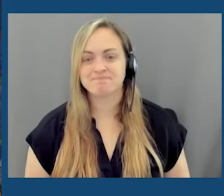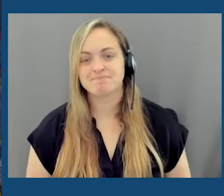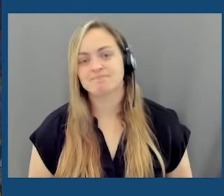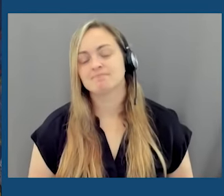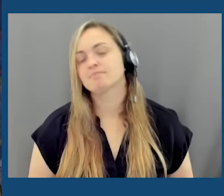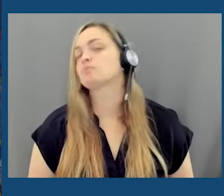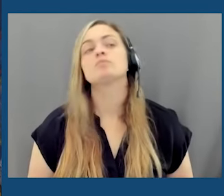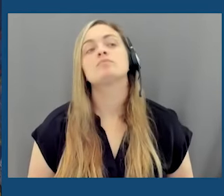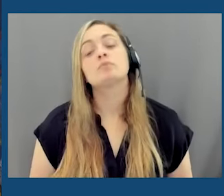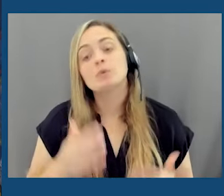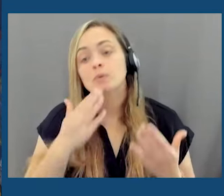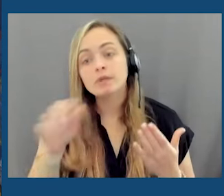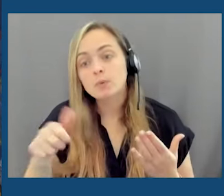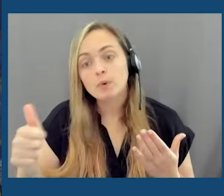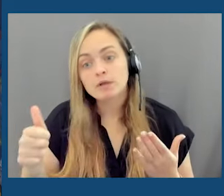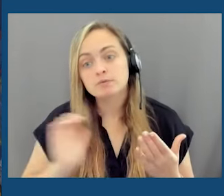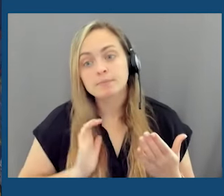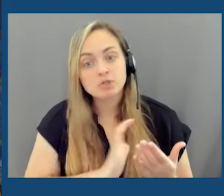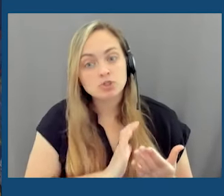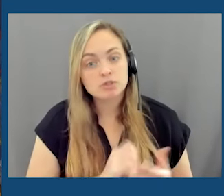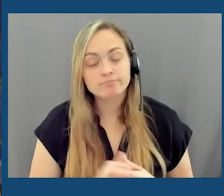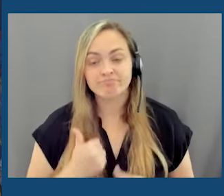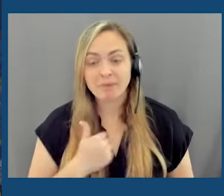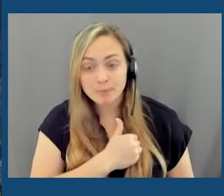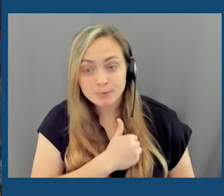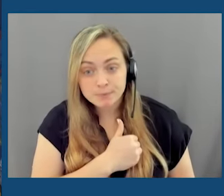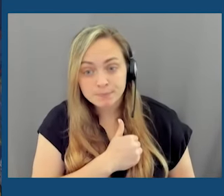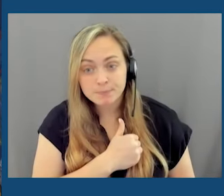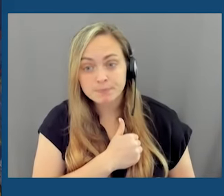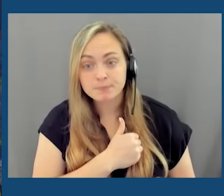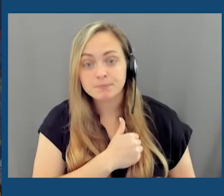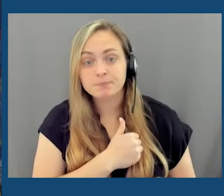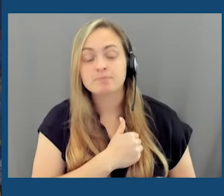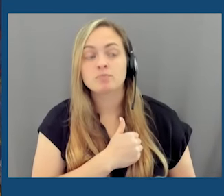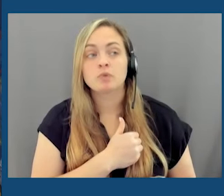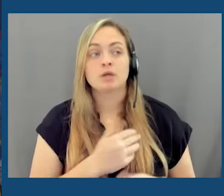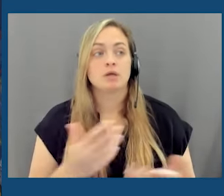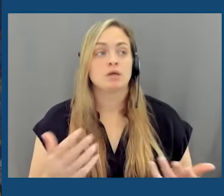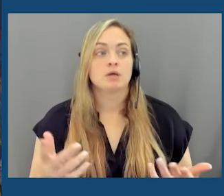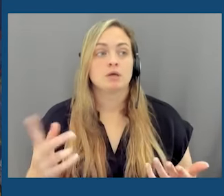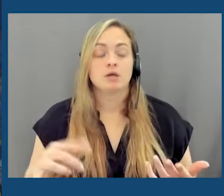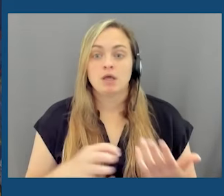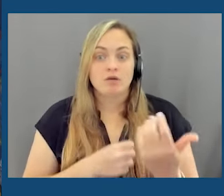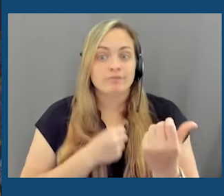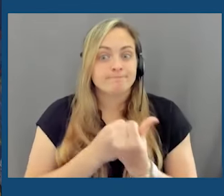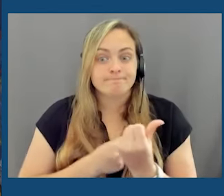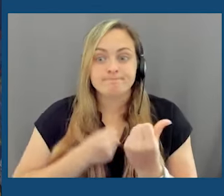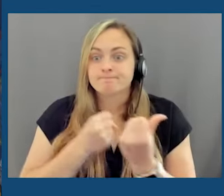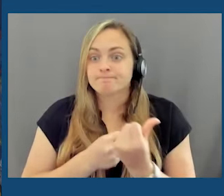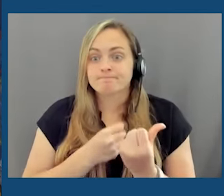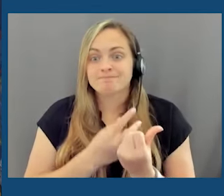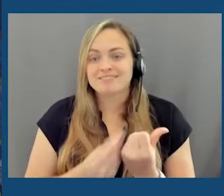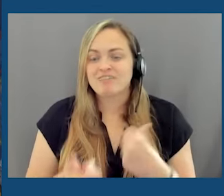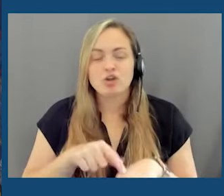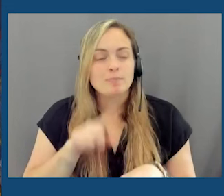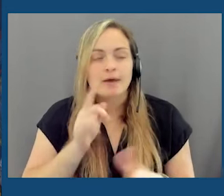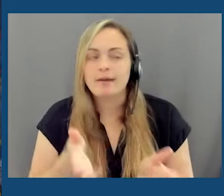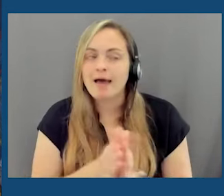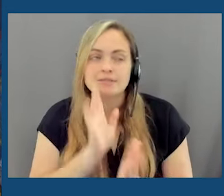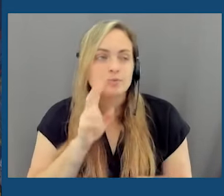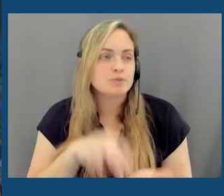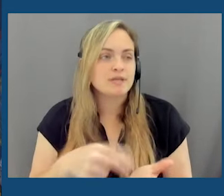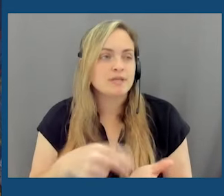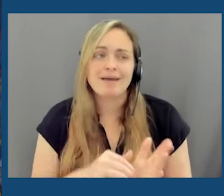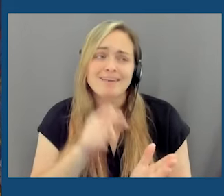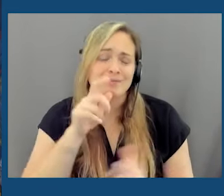I want to thank the commission members. They've stood up several times. I'm not going to ask them to do that again. This is not